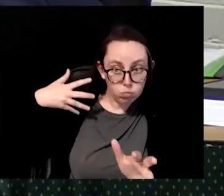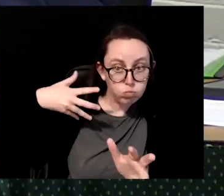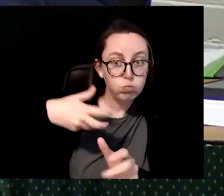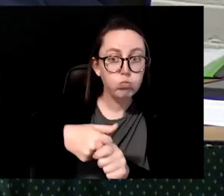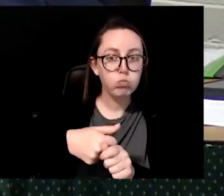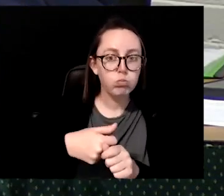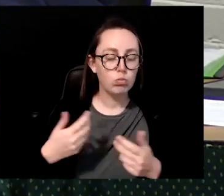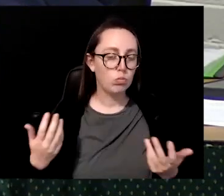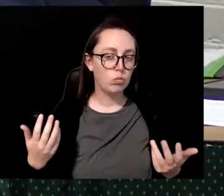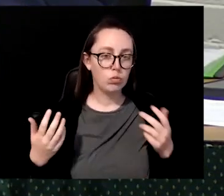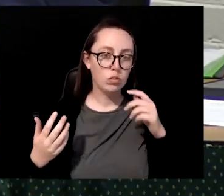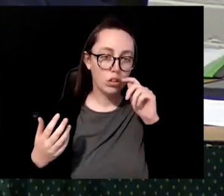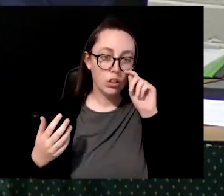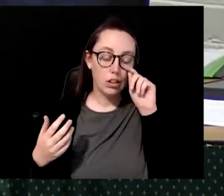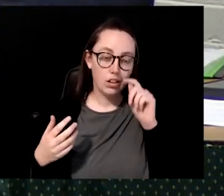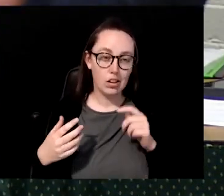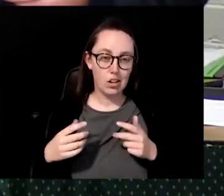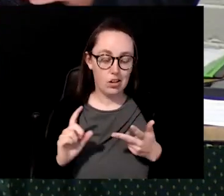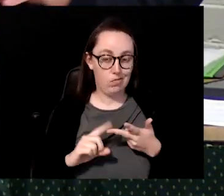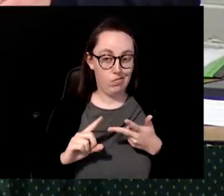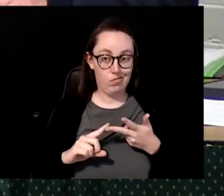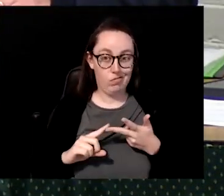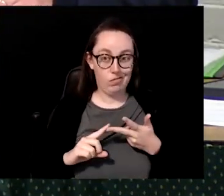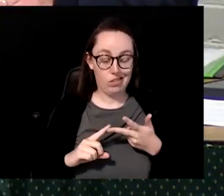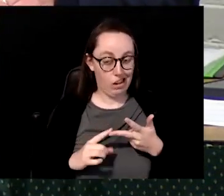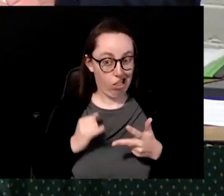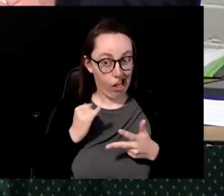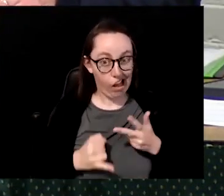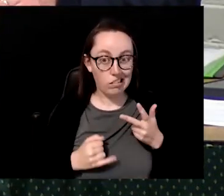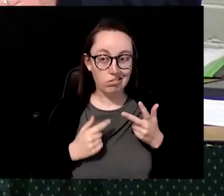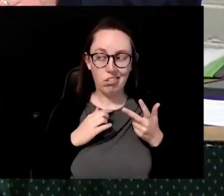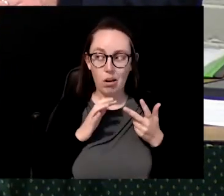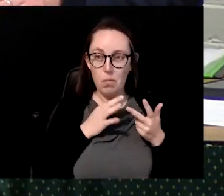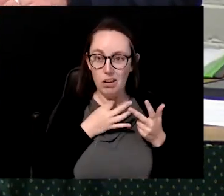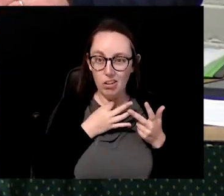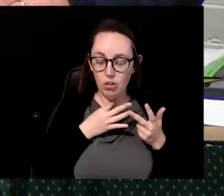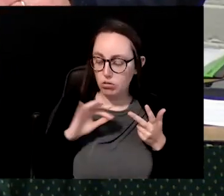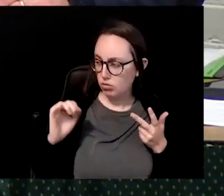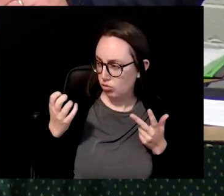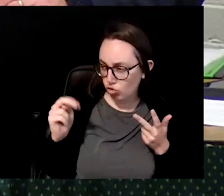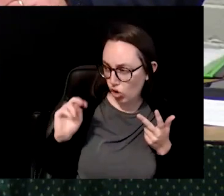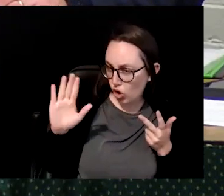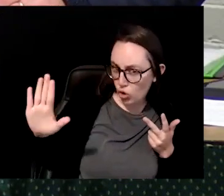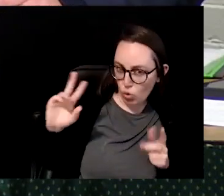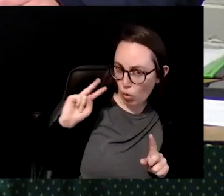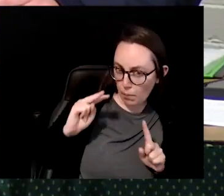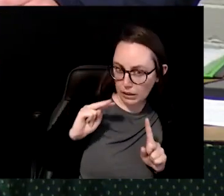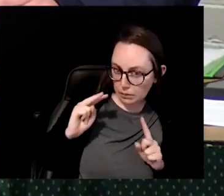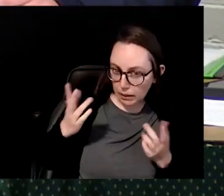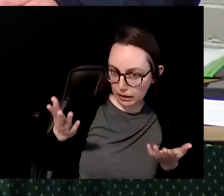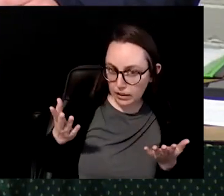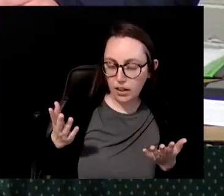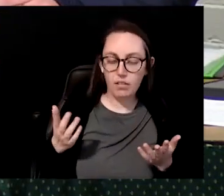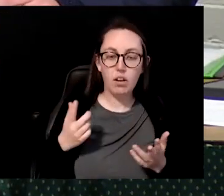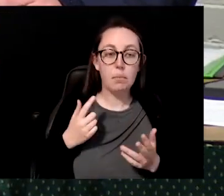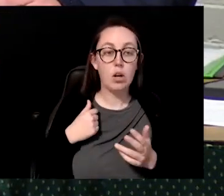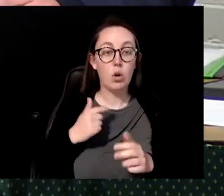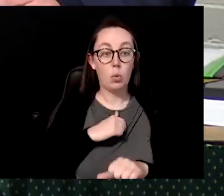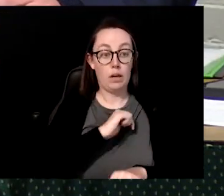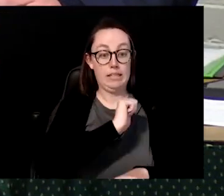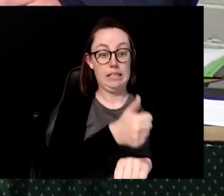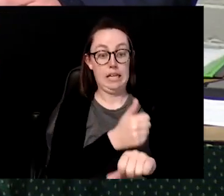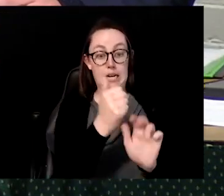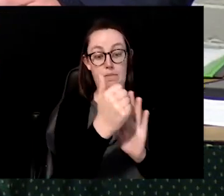I'd be curious you know from John's perspective like you know when we put this agenda together it comes on this